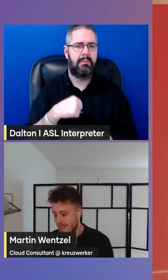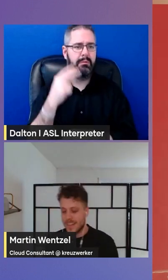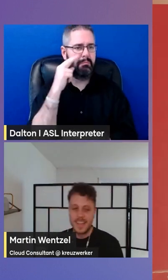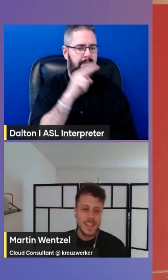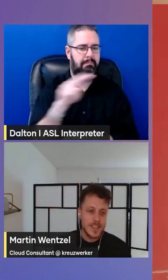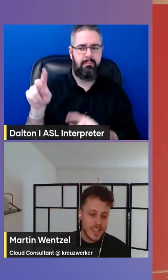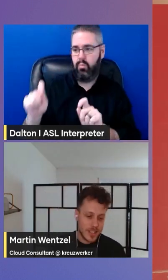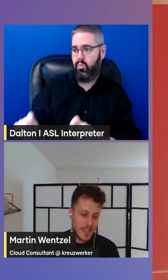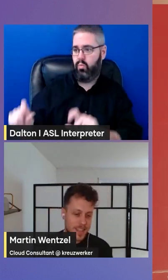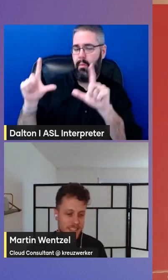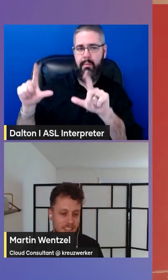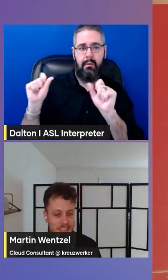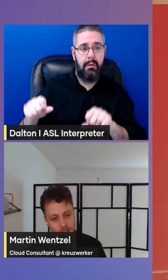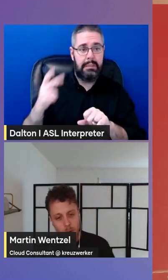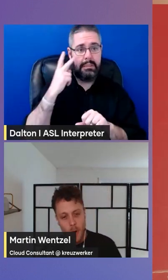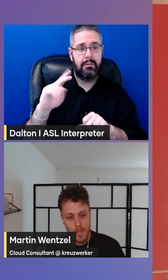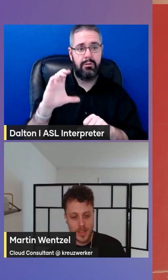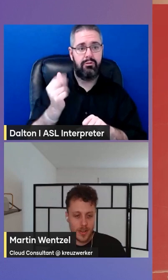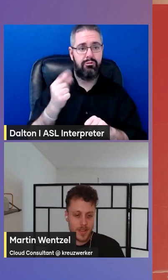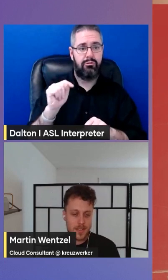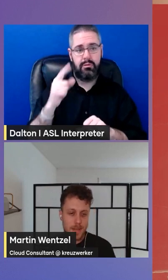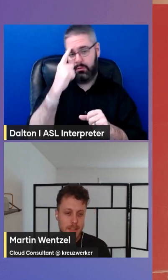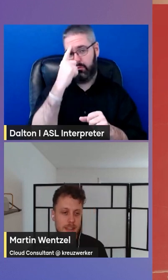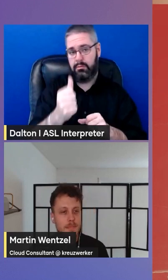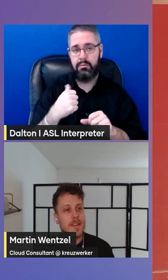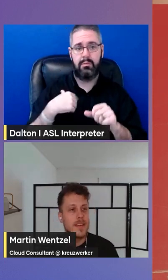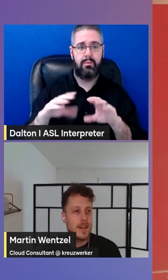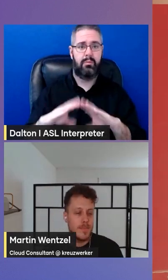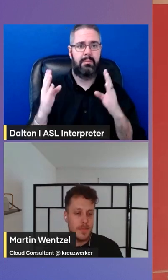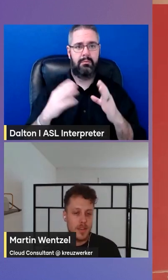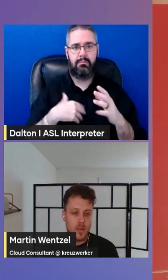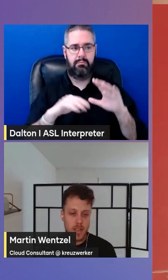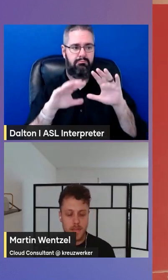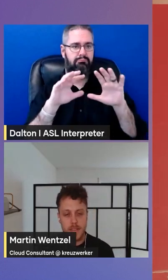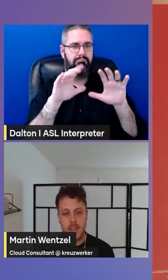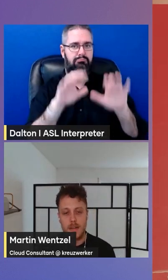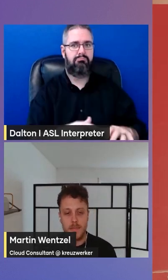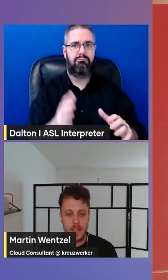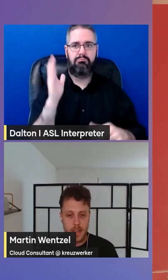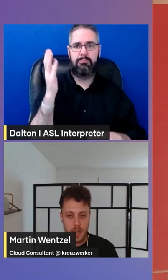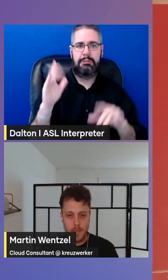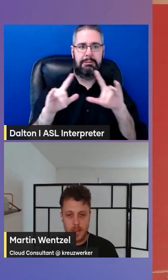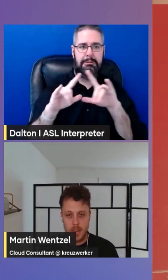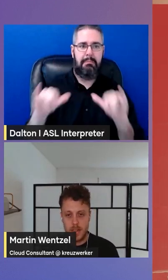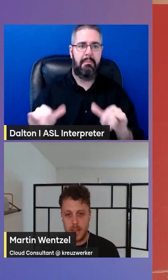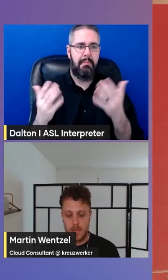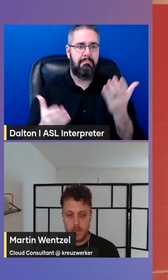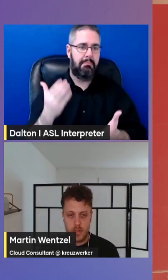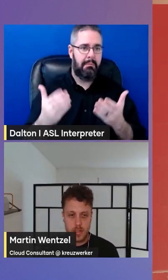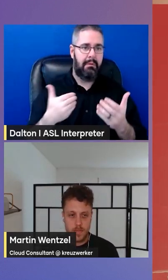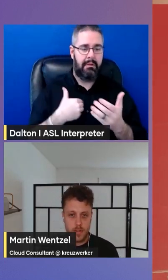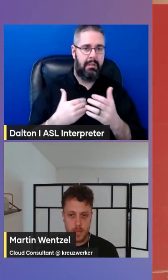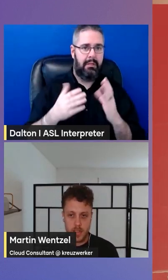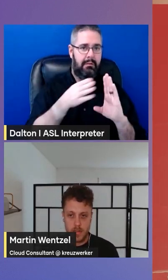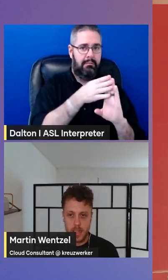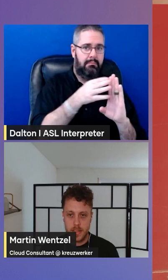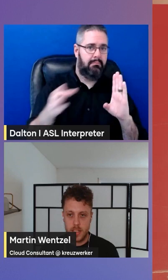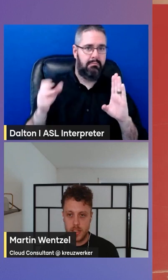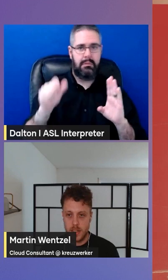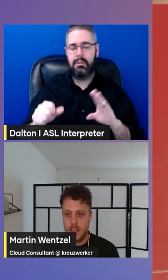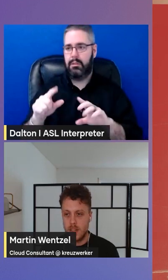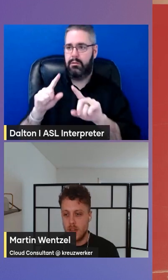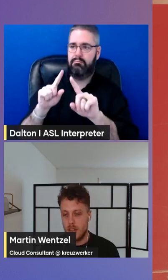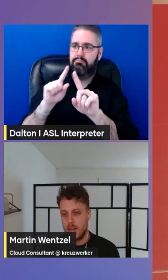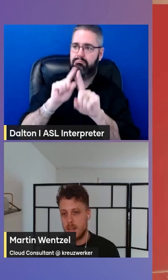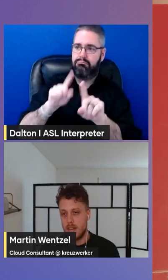if I can see the chat and hold my talk at the same time. Maybe we'll have some time afterwards for some Q&A